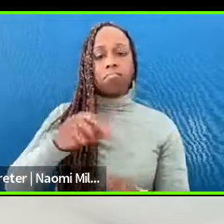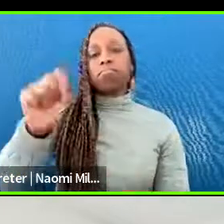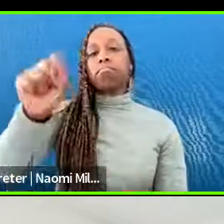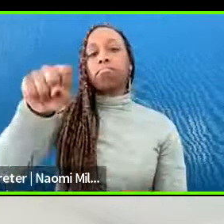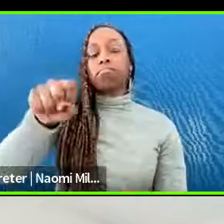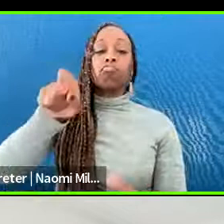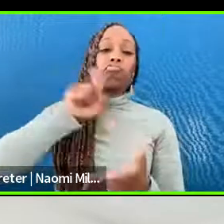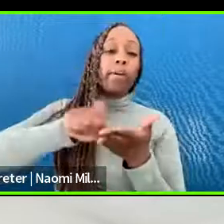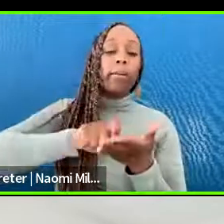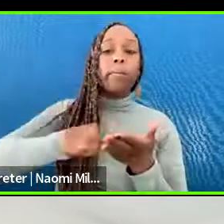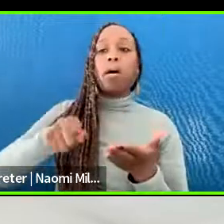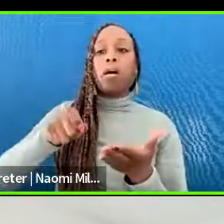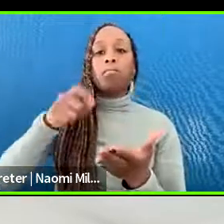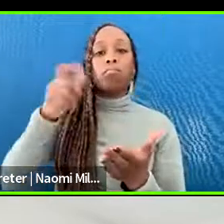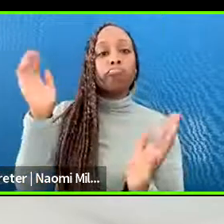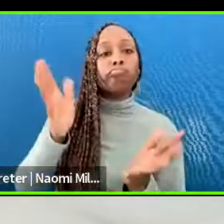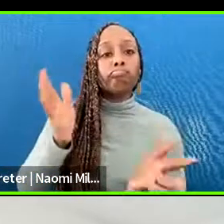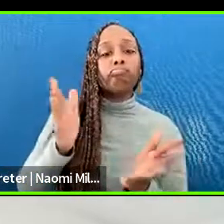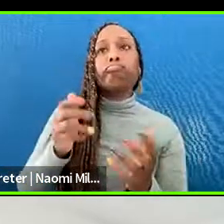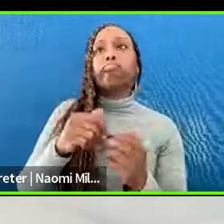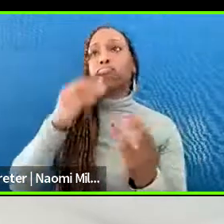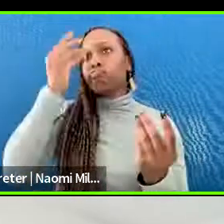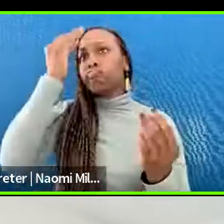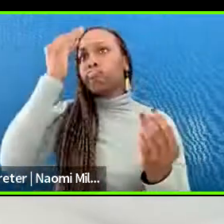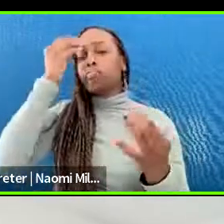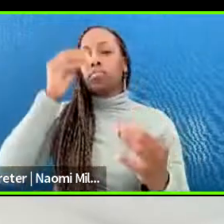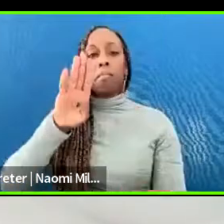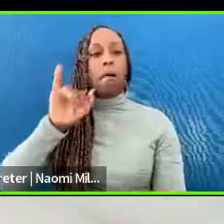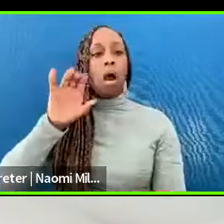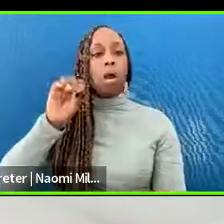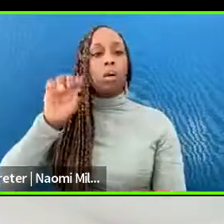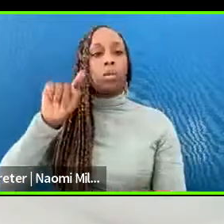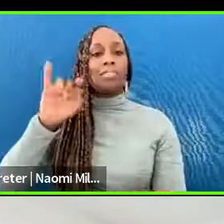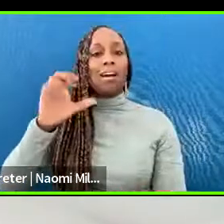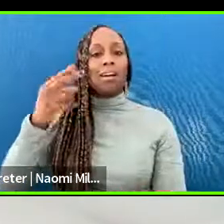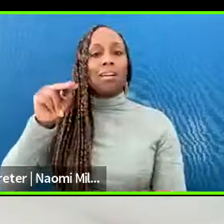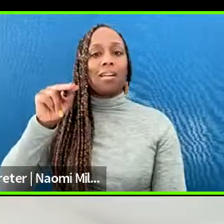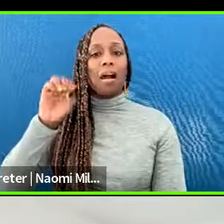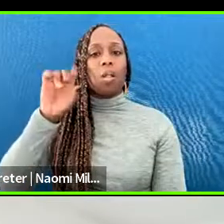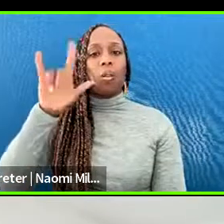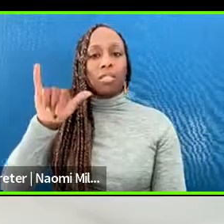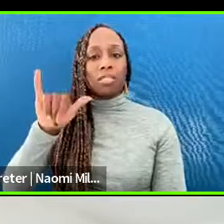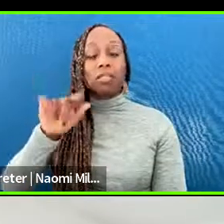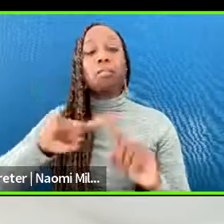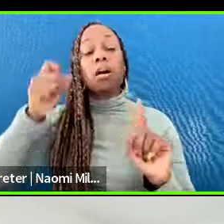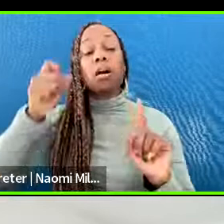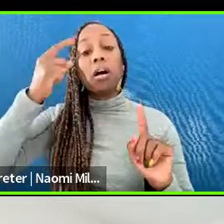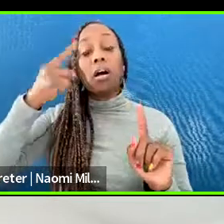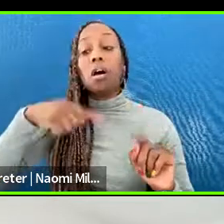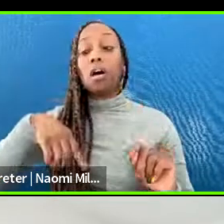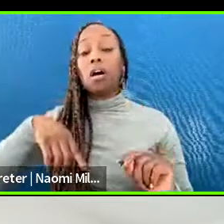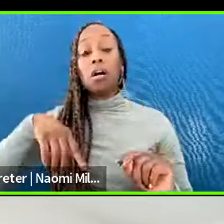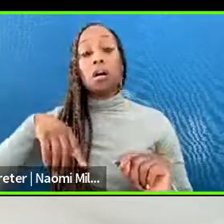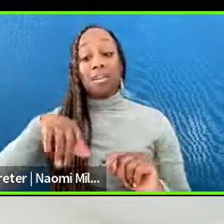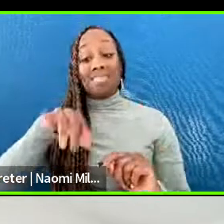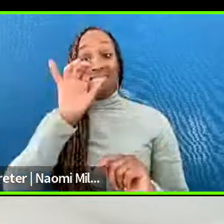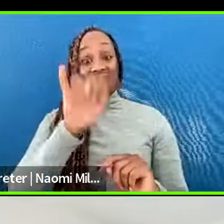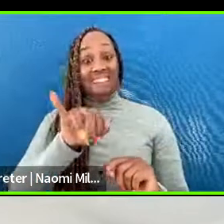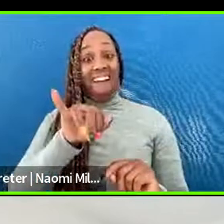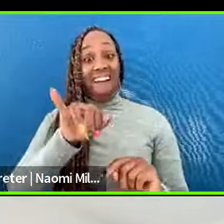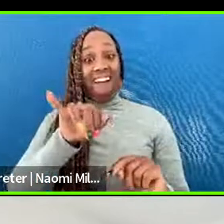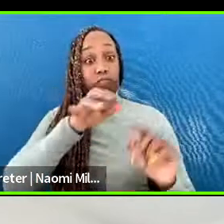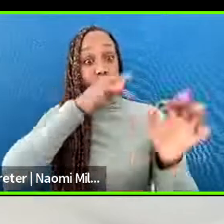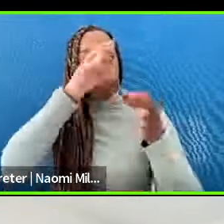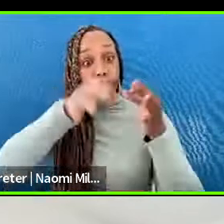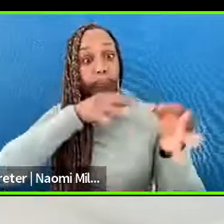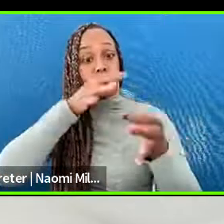talk about and think about biotechnology, but always do that with the understanding that